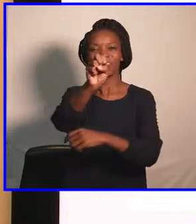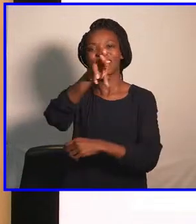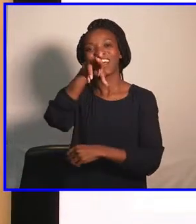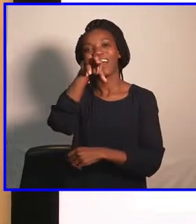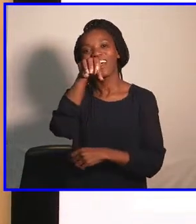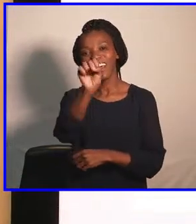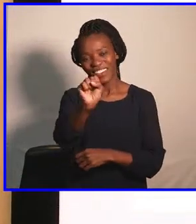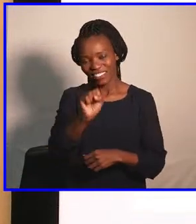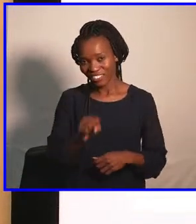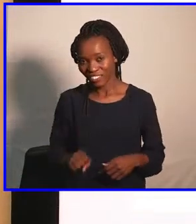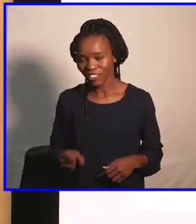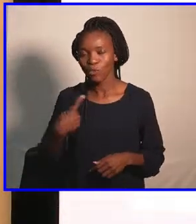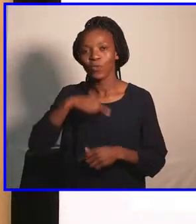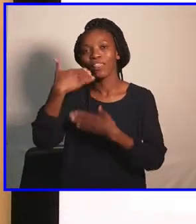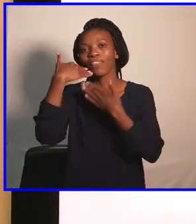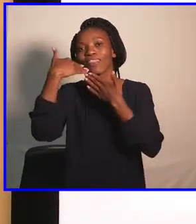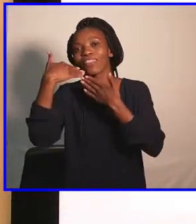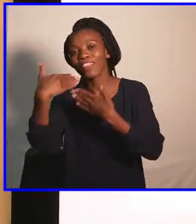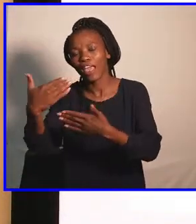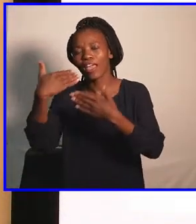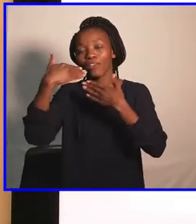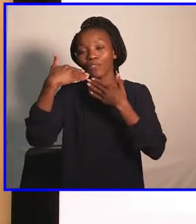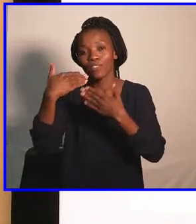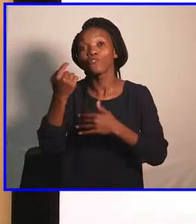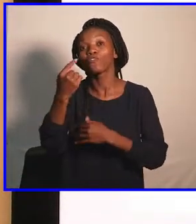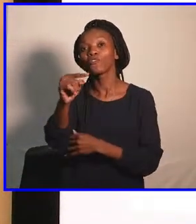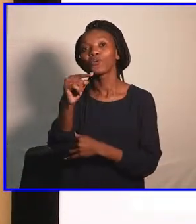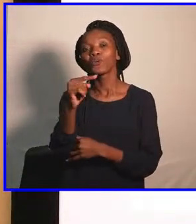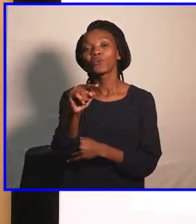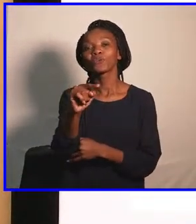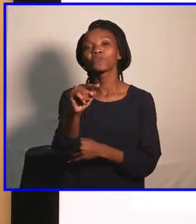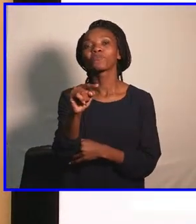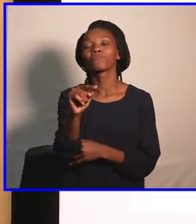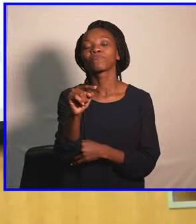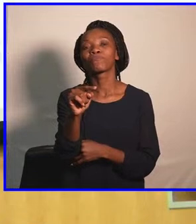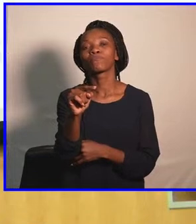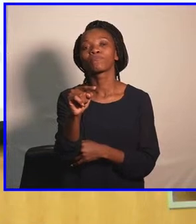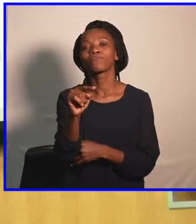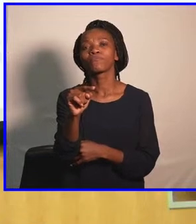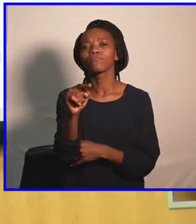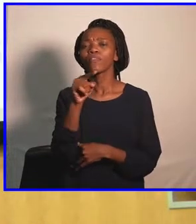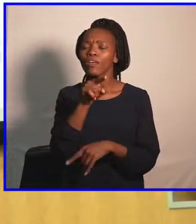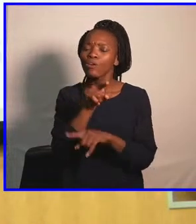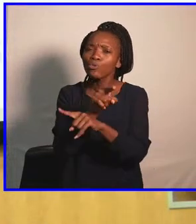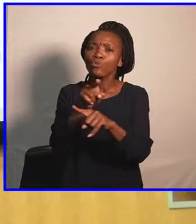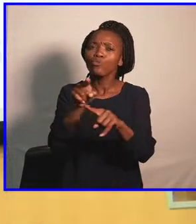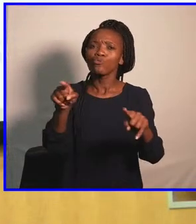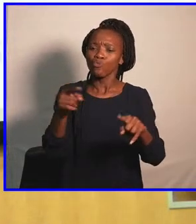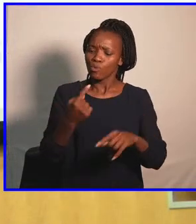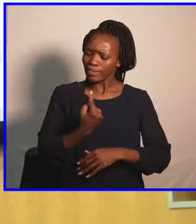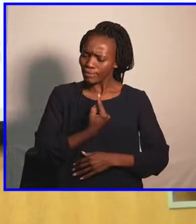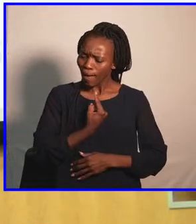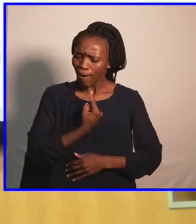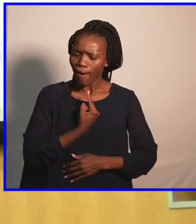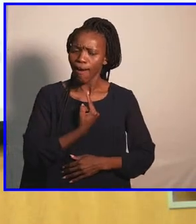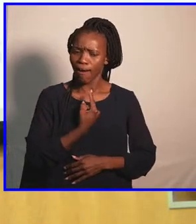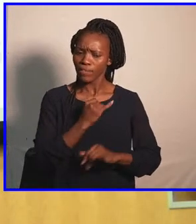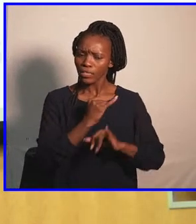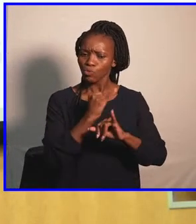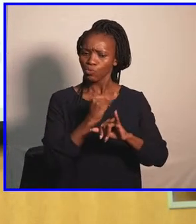Service, and we thank you also for having put yourself as an